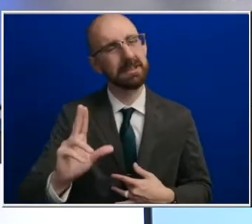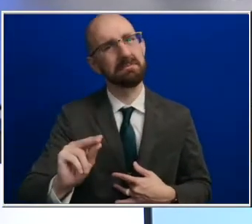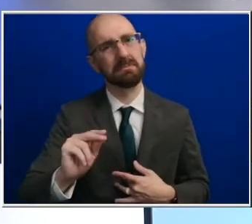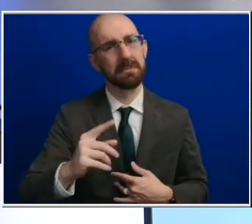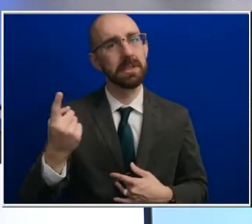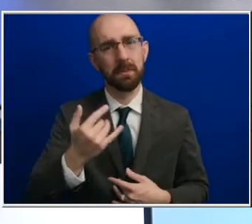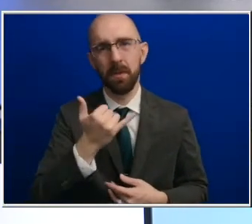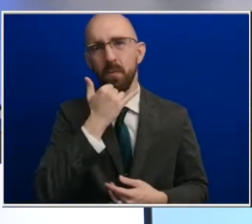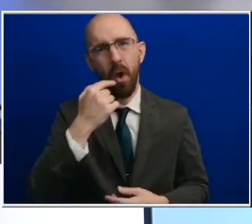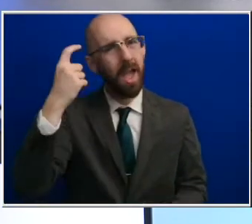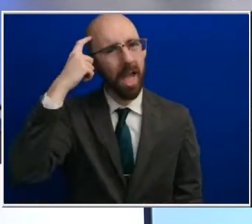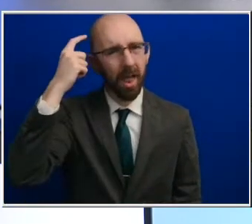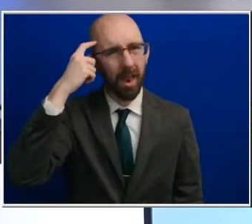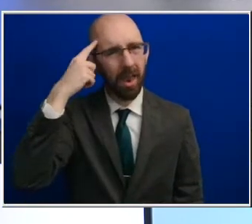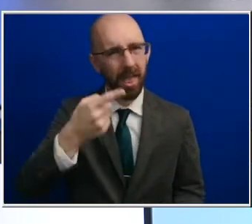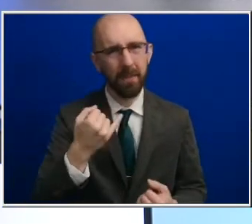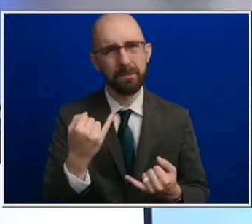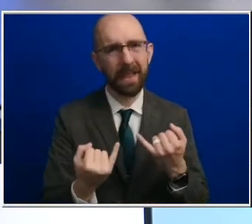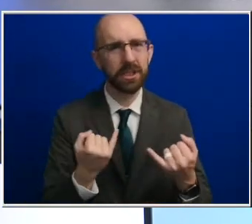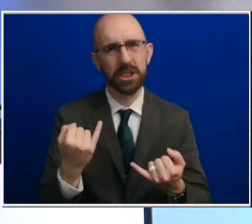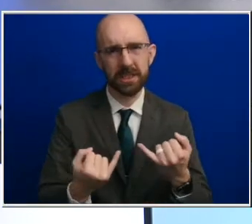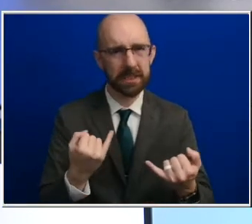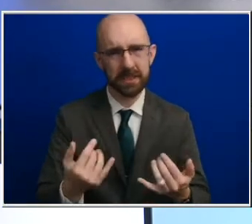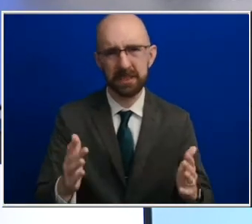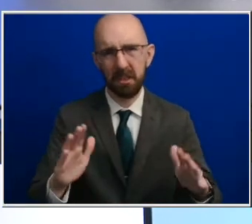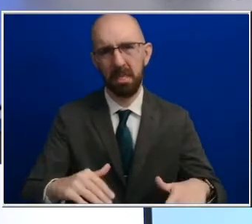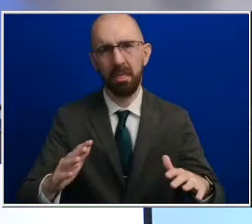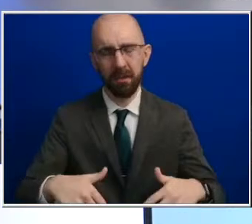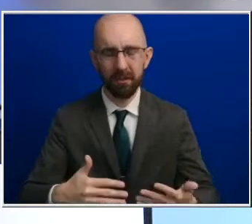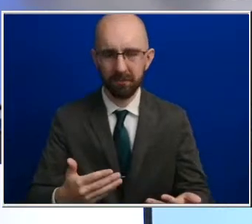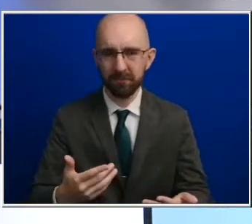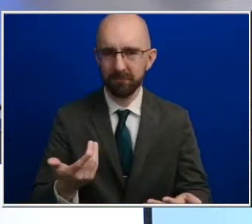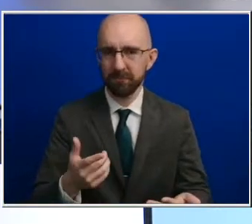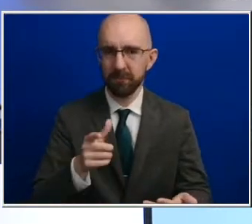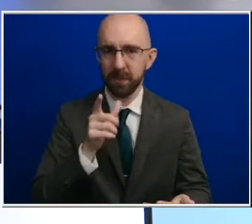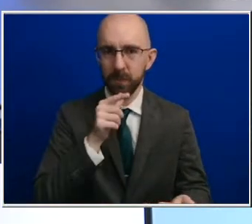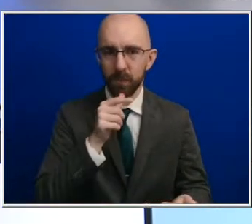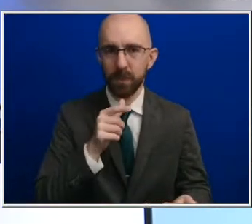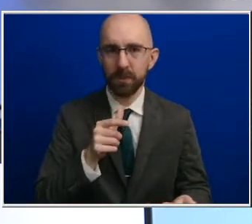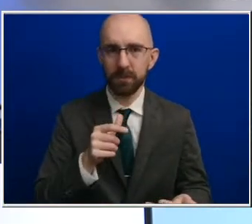head. What's going on with that? And as someone who's had food